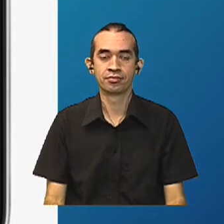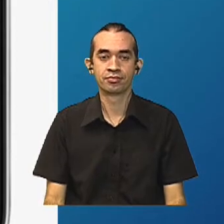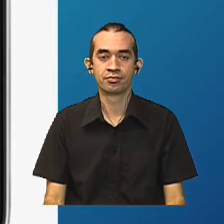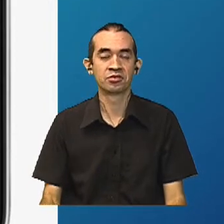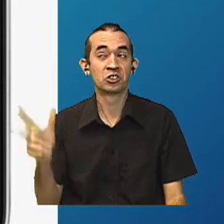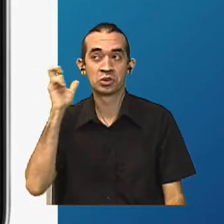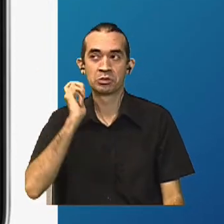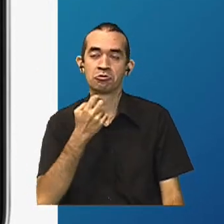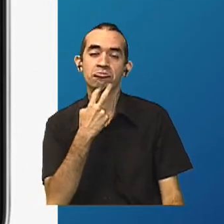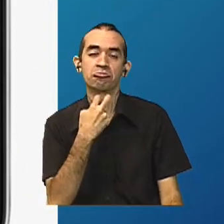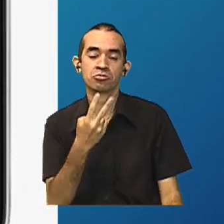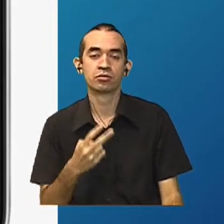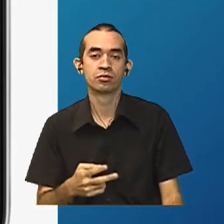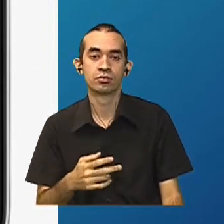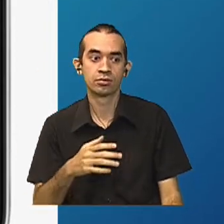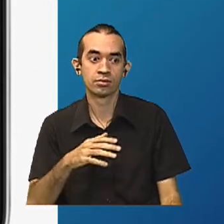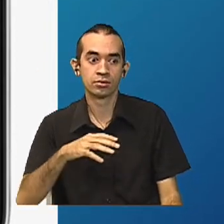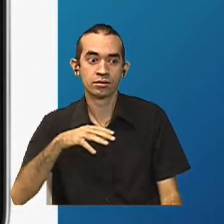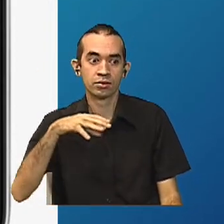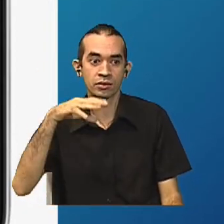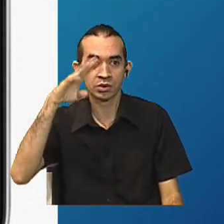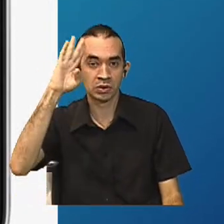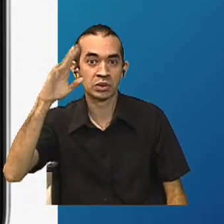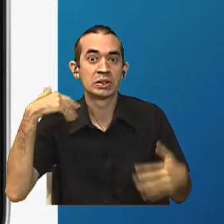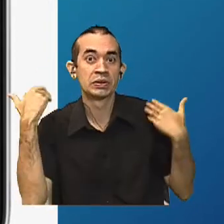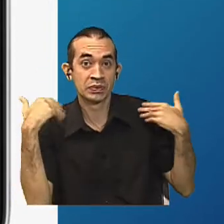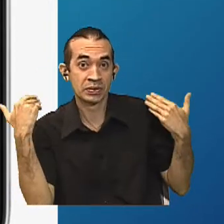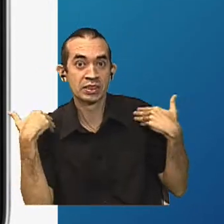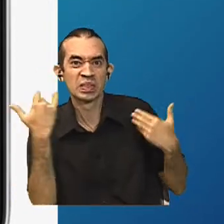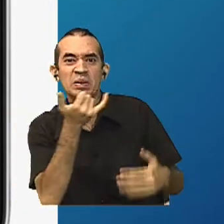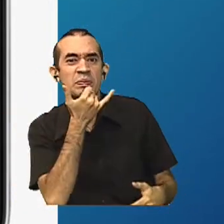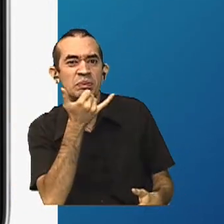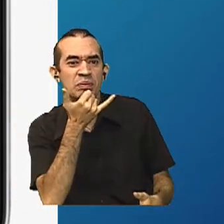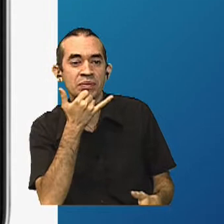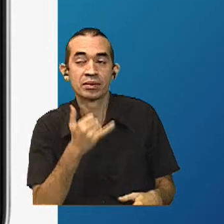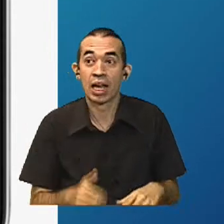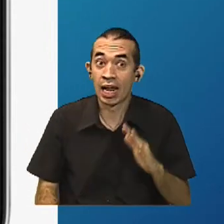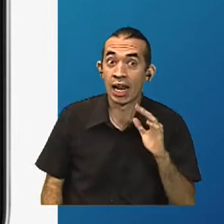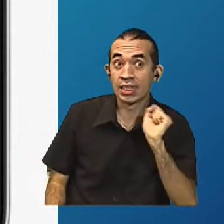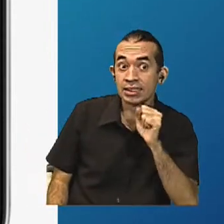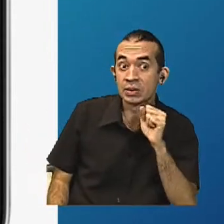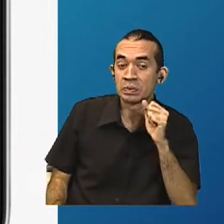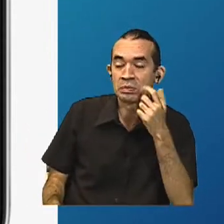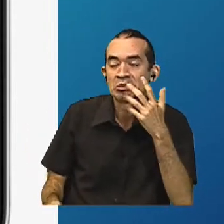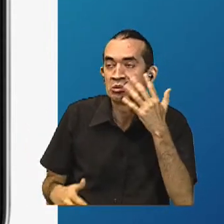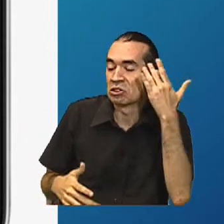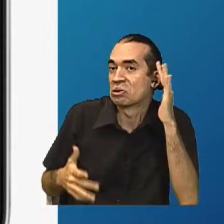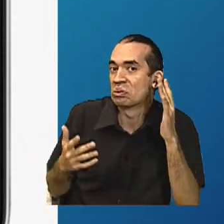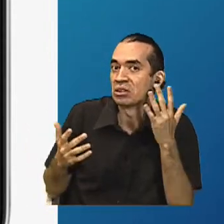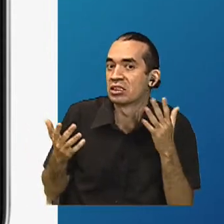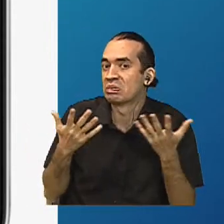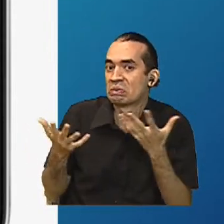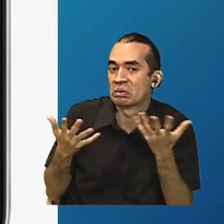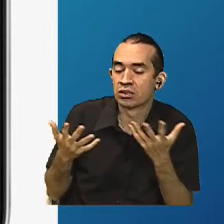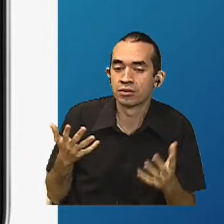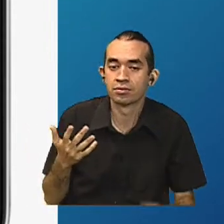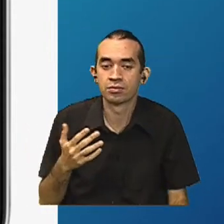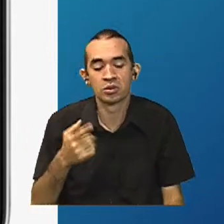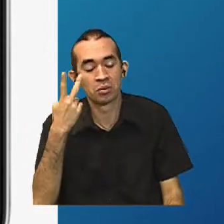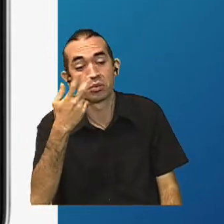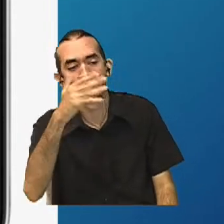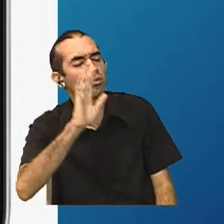Hey, you look really unhappy. What's going on? You don't want to know. Okay, see